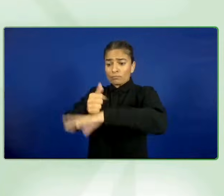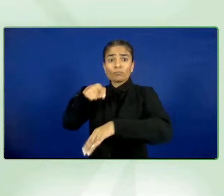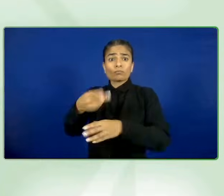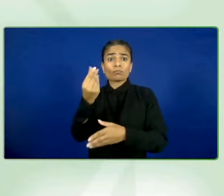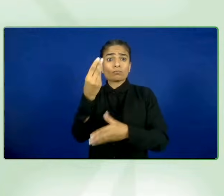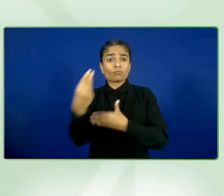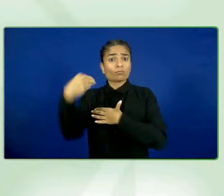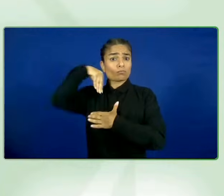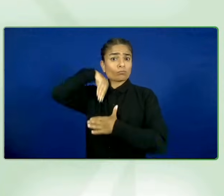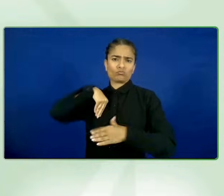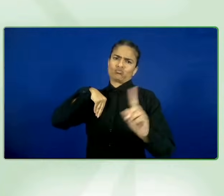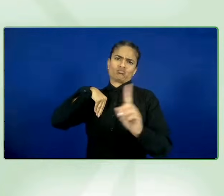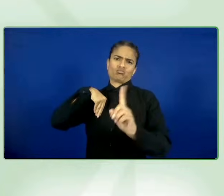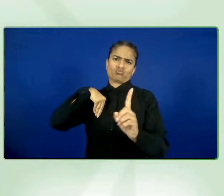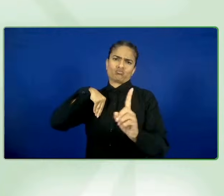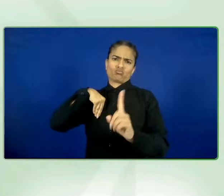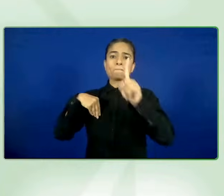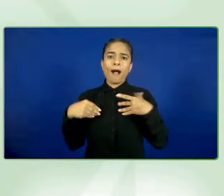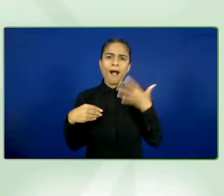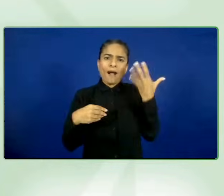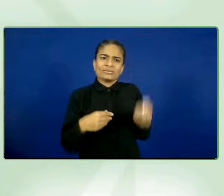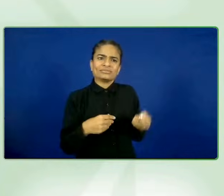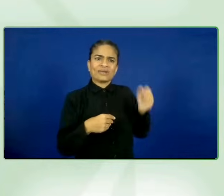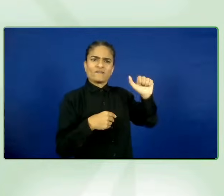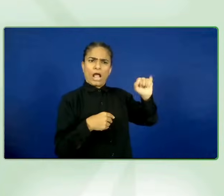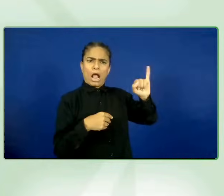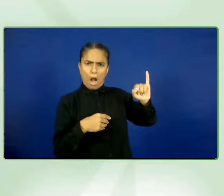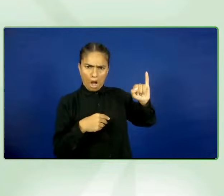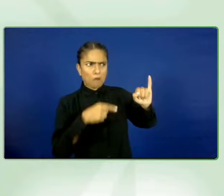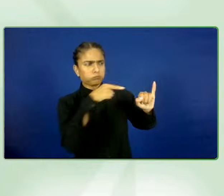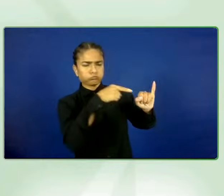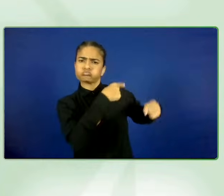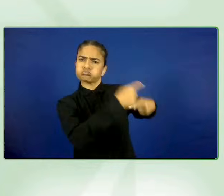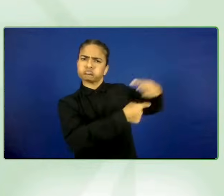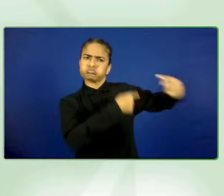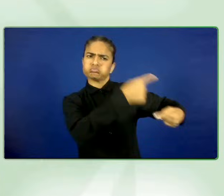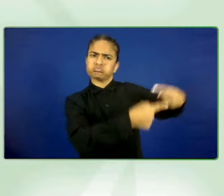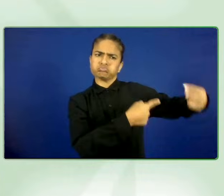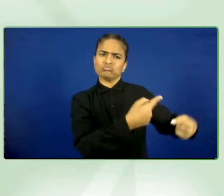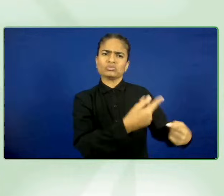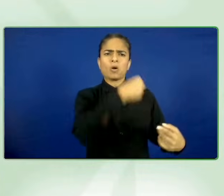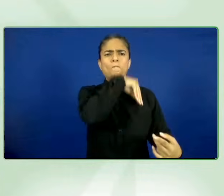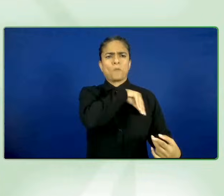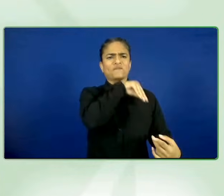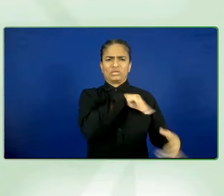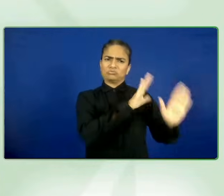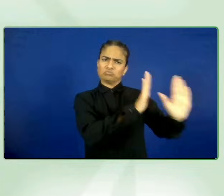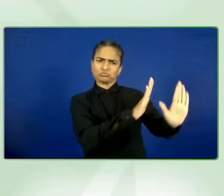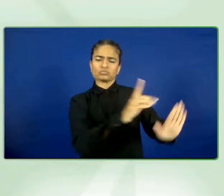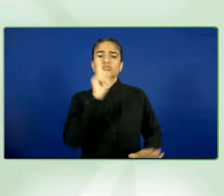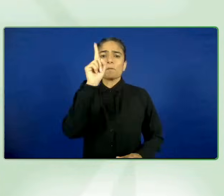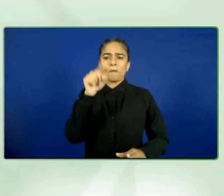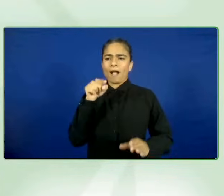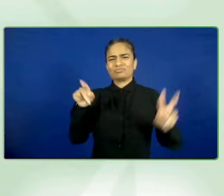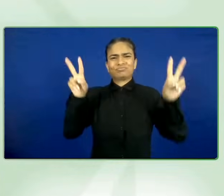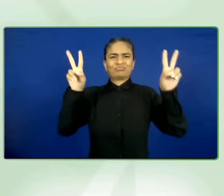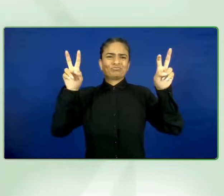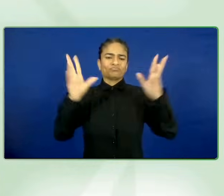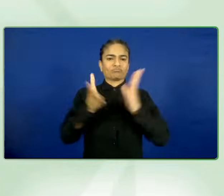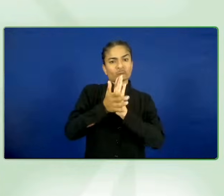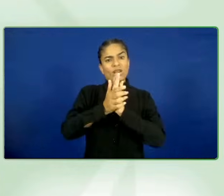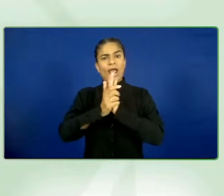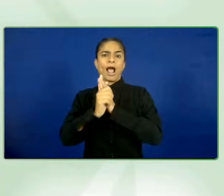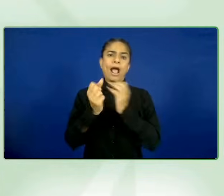which is called Excel Cinema. That makes the theaters accessible. So when persons with visual or hearing disabilities